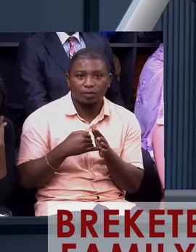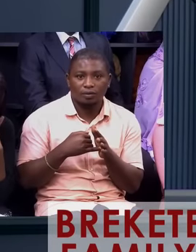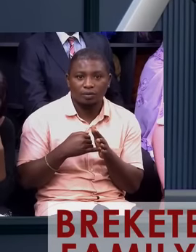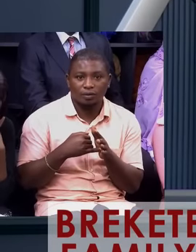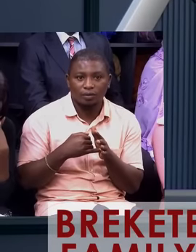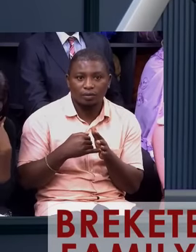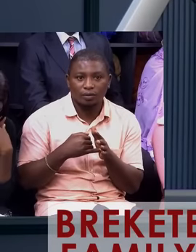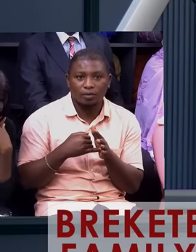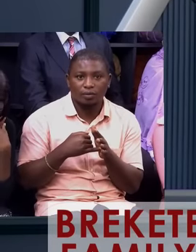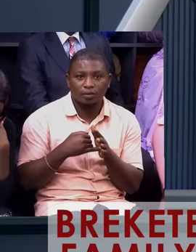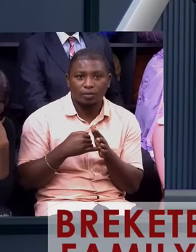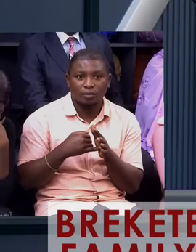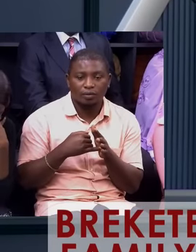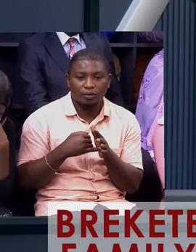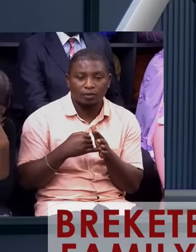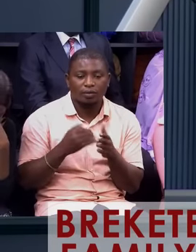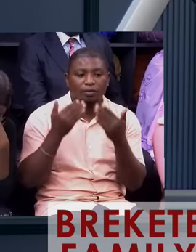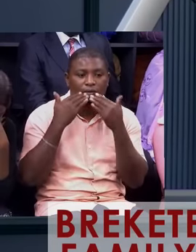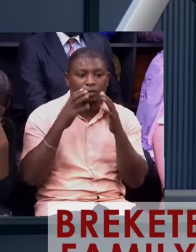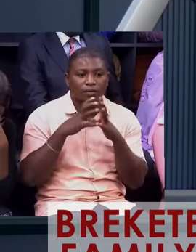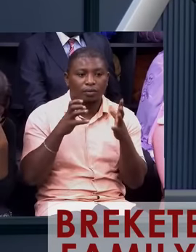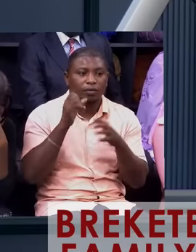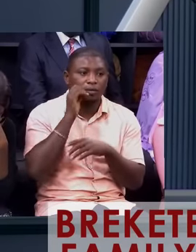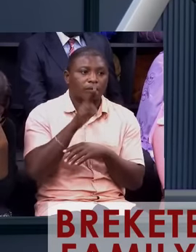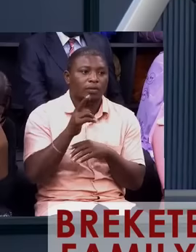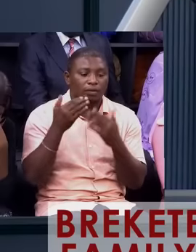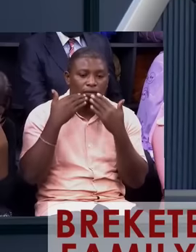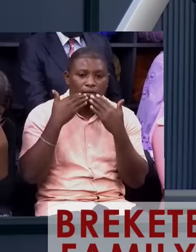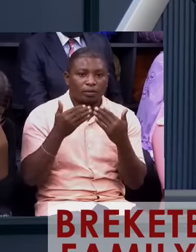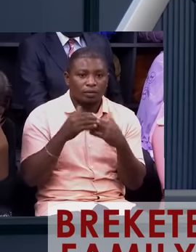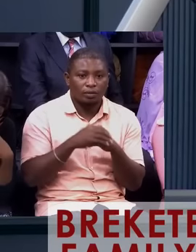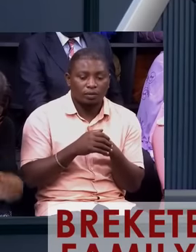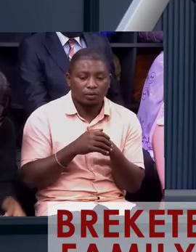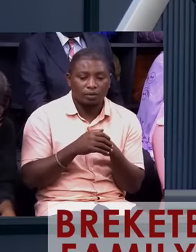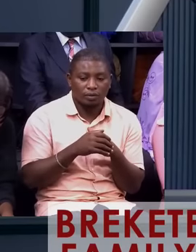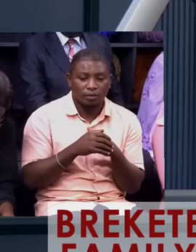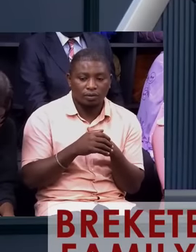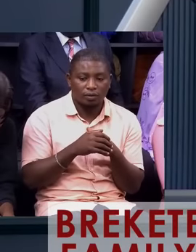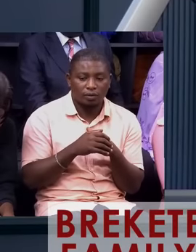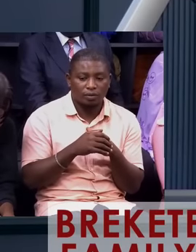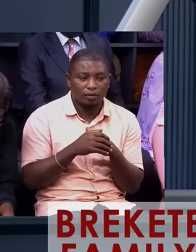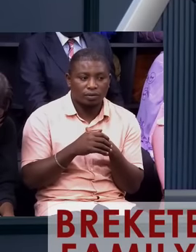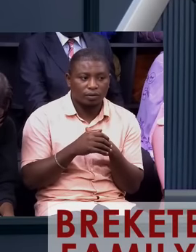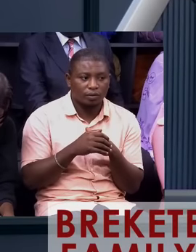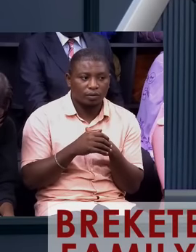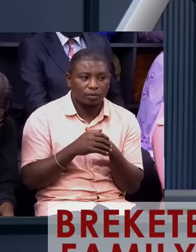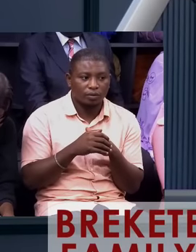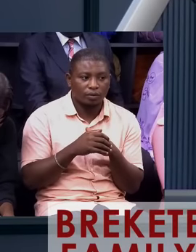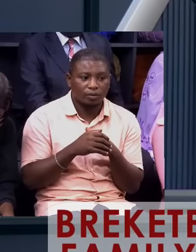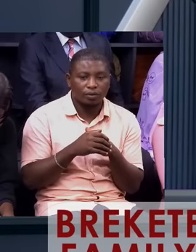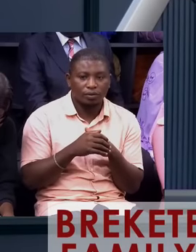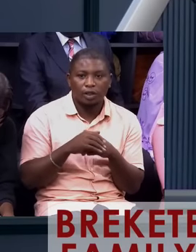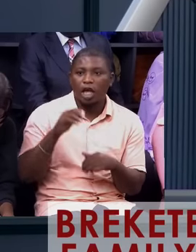I okay thank you very much sir thank you problem God bless you